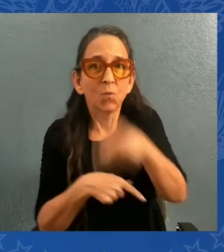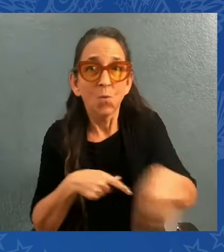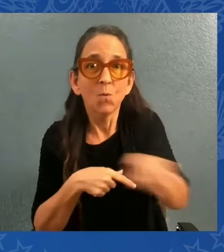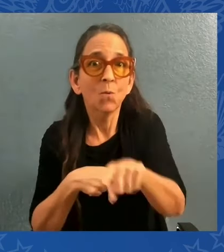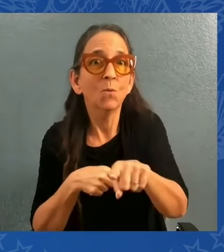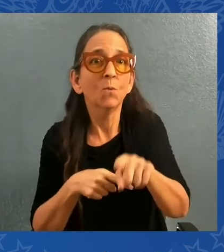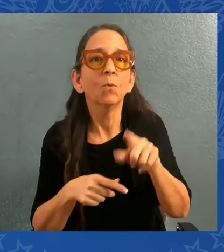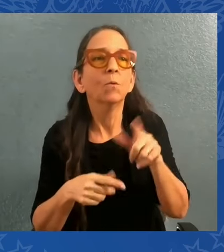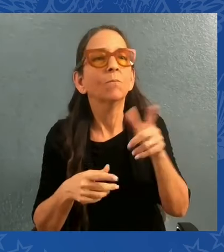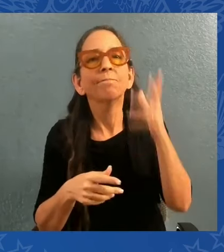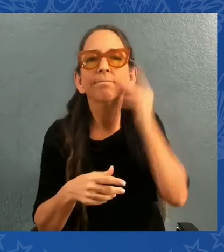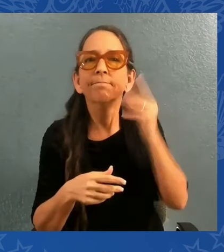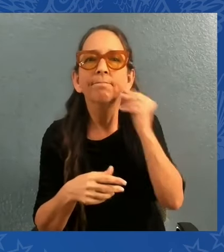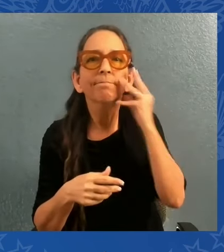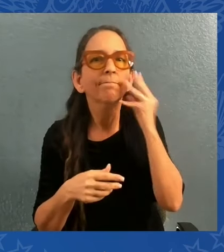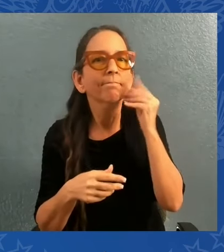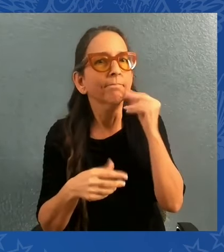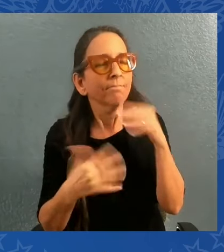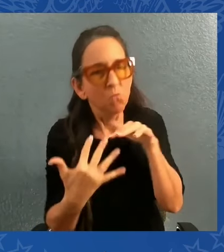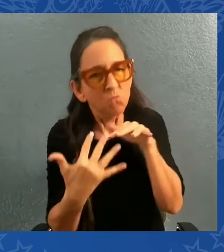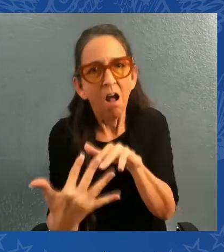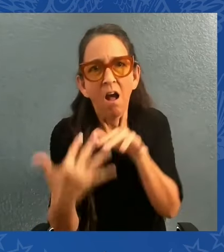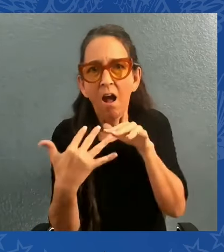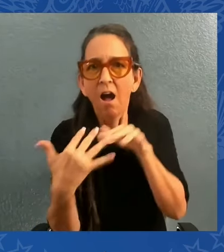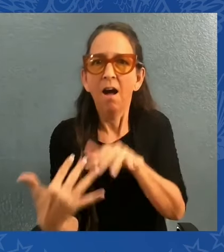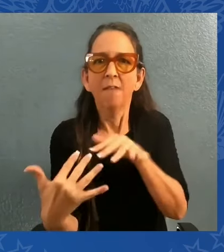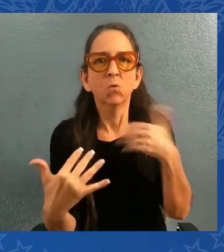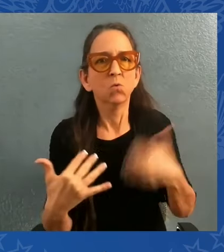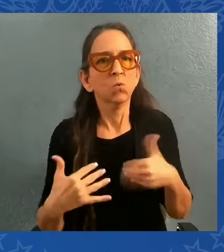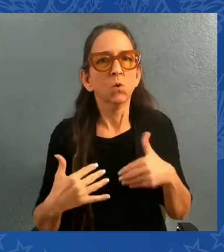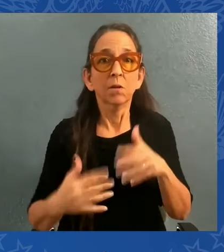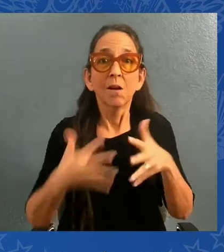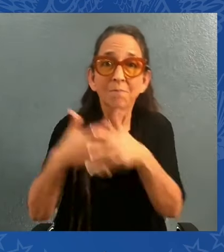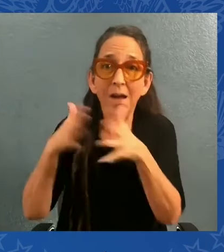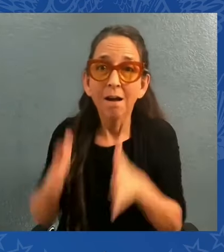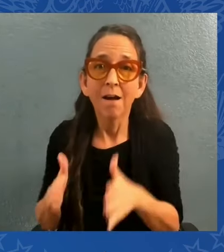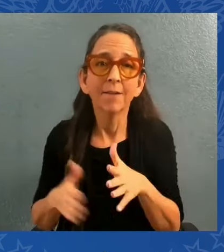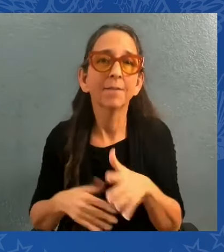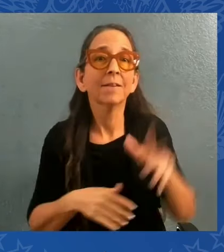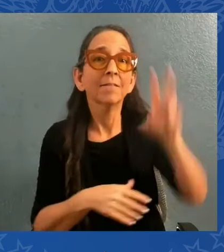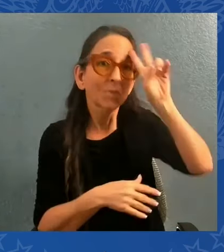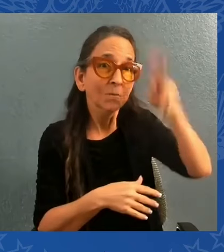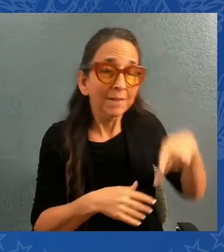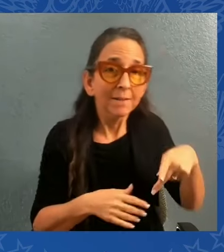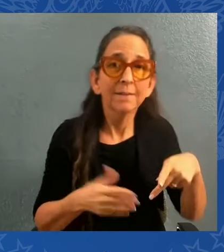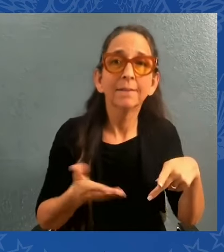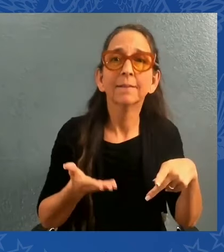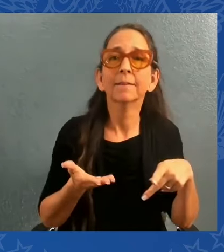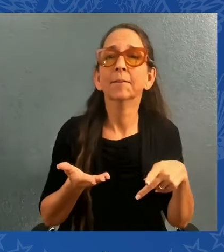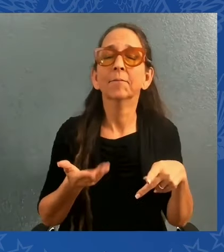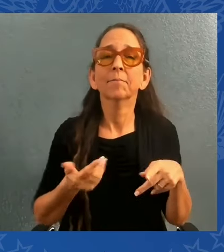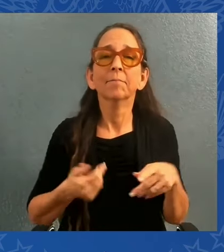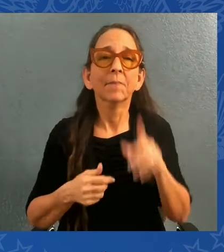My fellow Americans, First Lady, Vice President Harris, and Second Gentleman, Secretary Blinken,